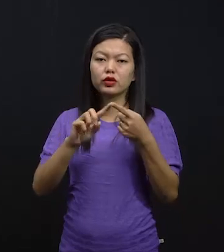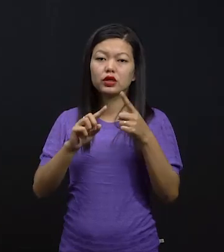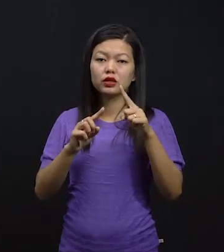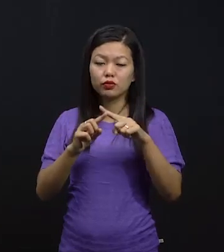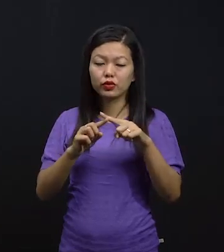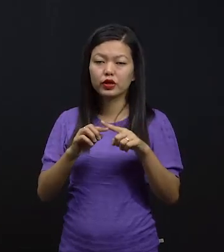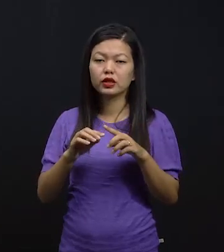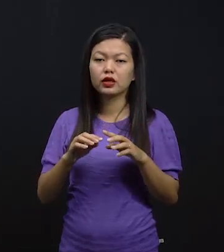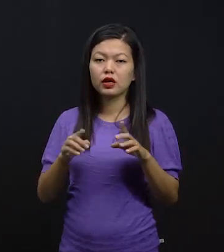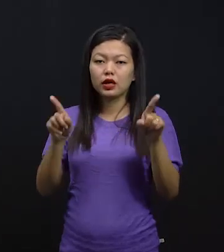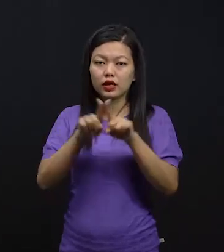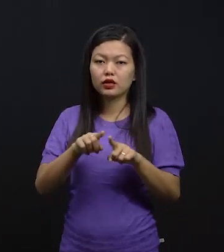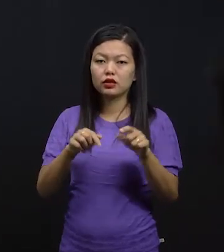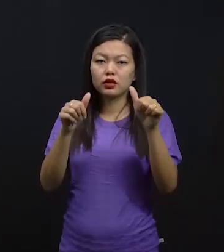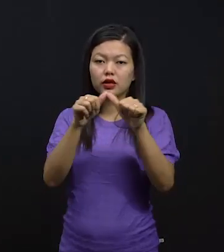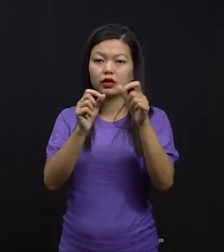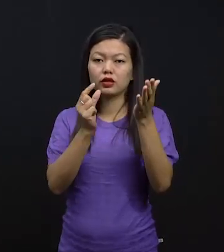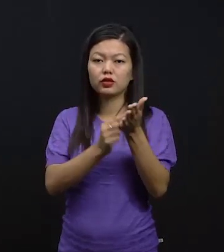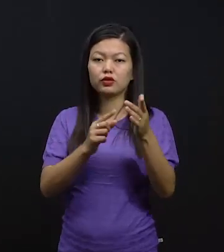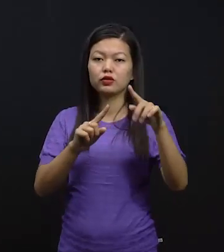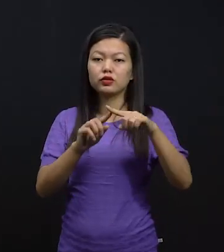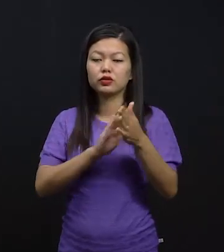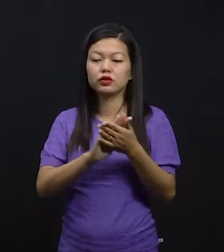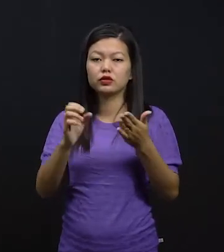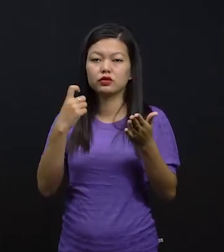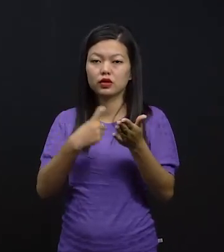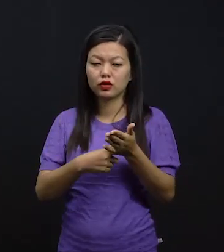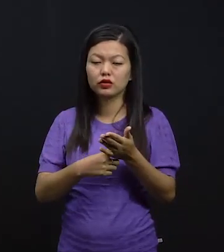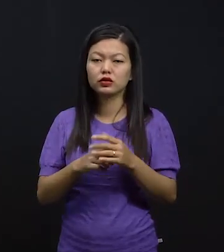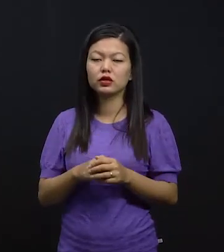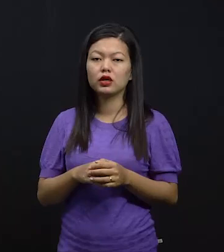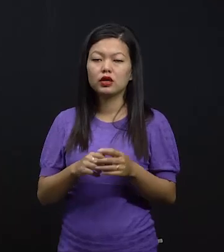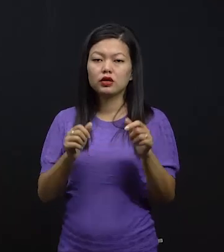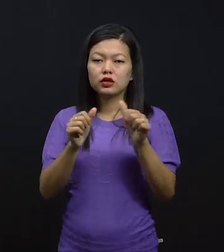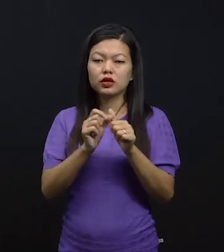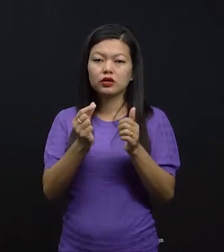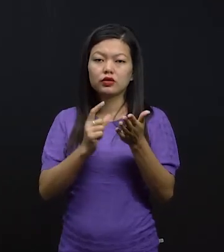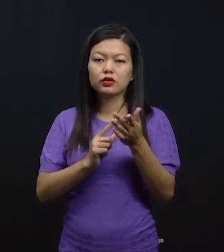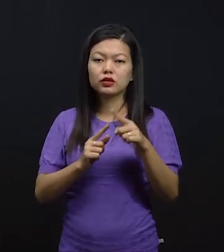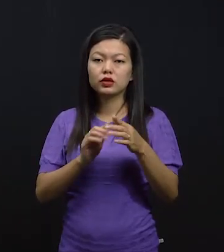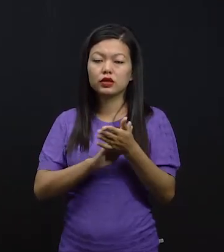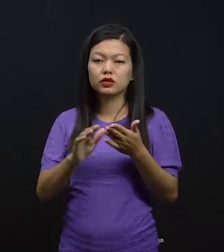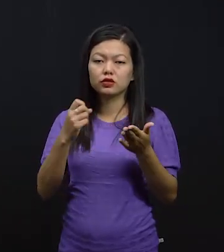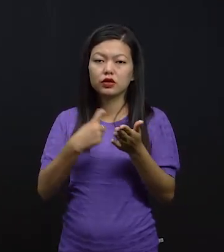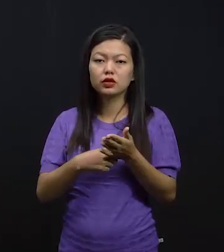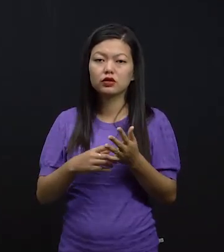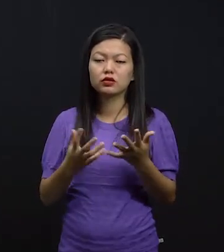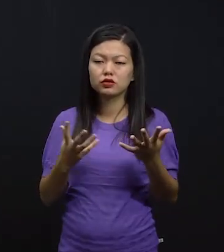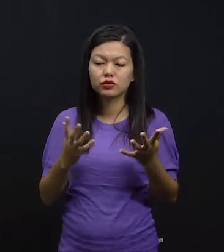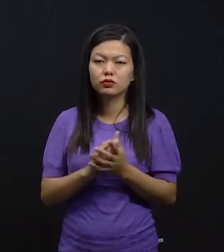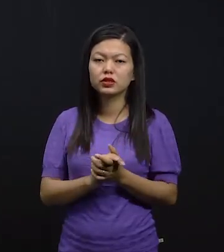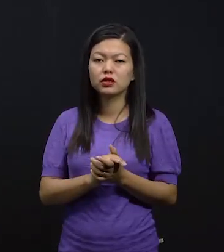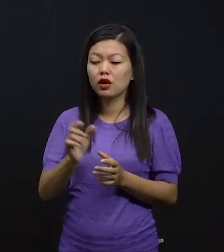writes poems, and authors can be the writer of any book or any kind of stories. Okay, and